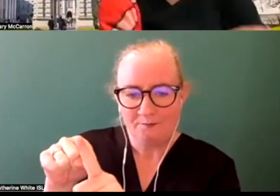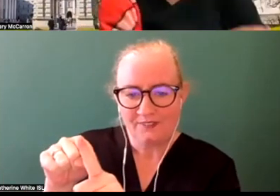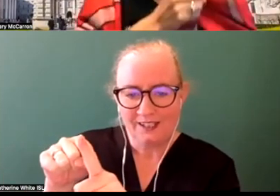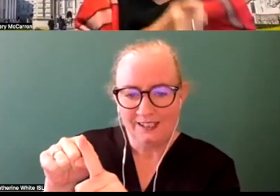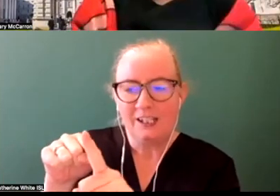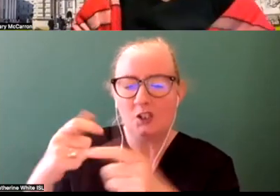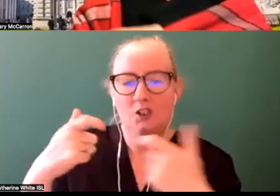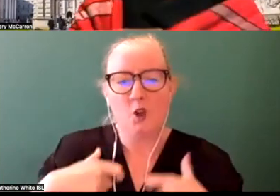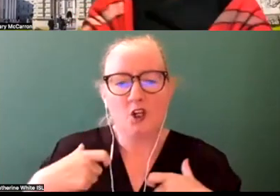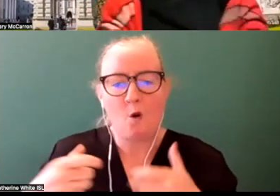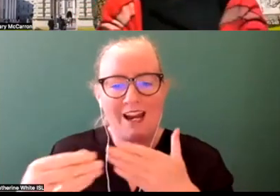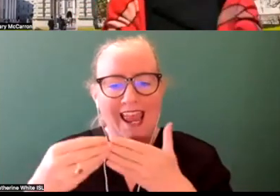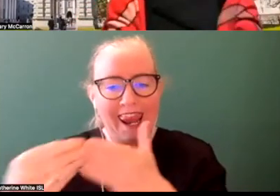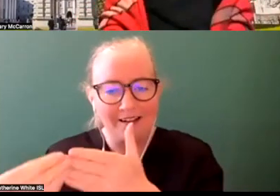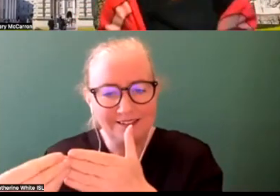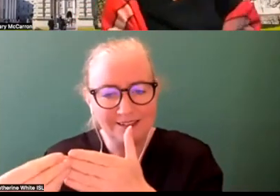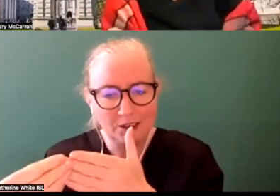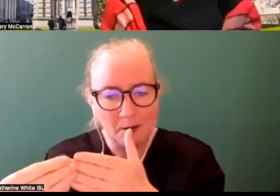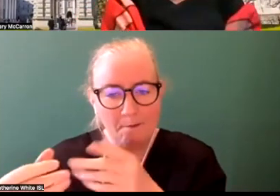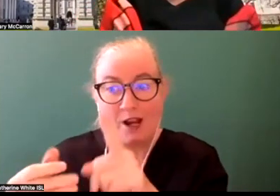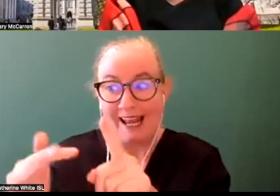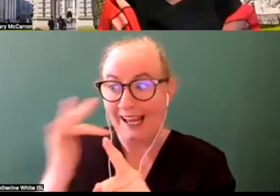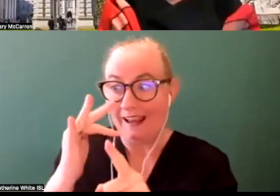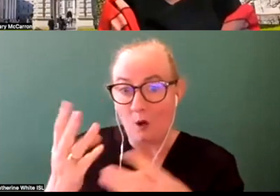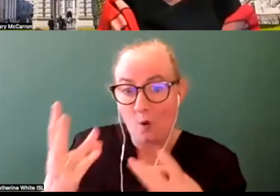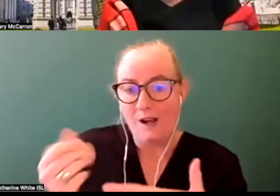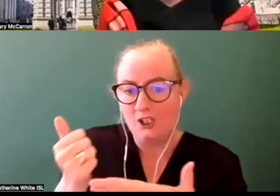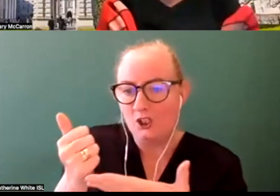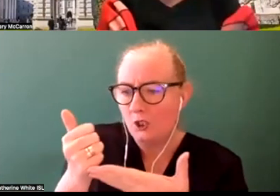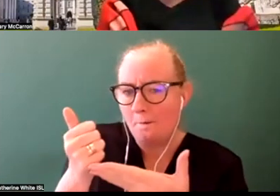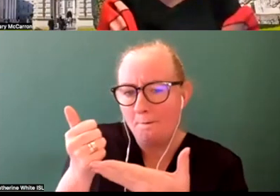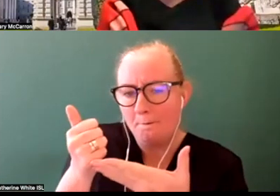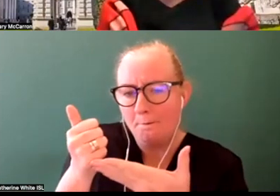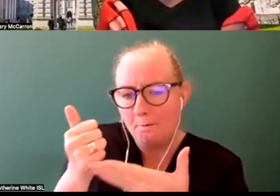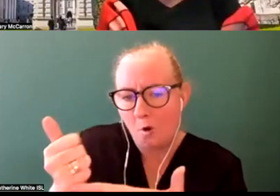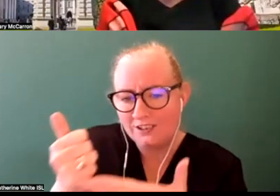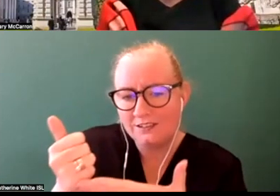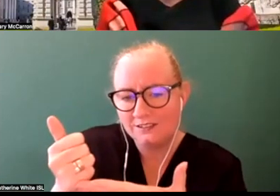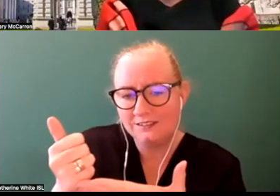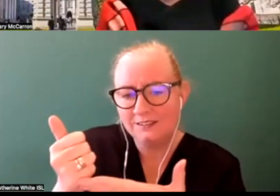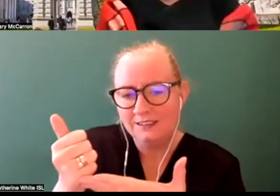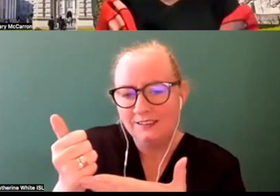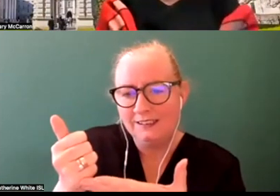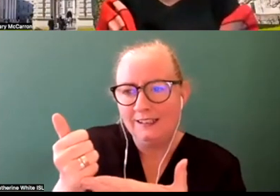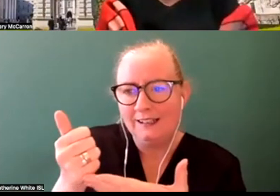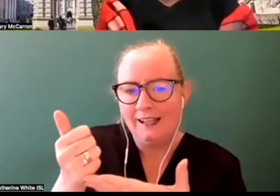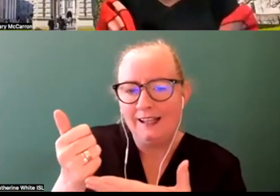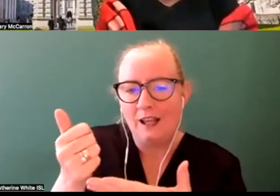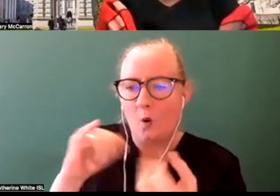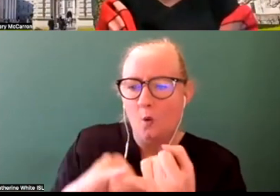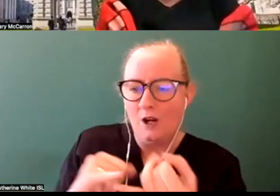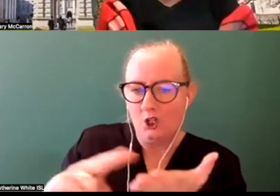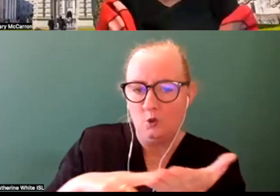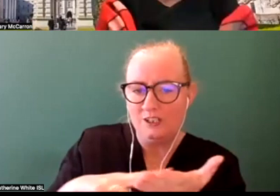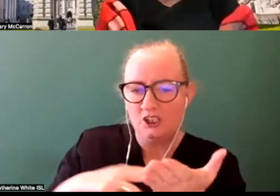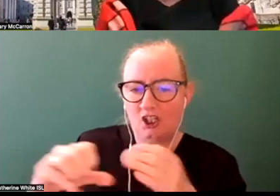that they were finding that in order to be able to support the people that lived and who availed of their services, that sometimes